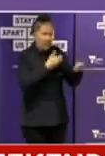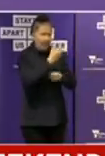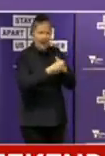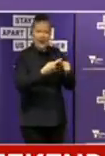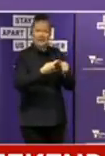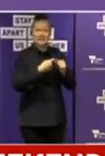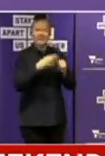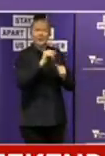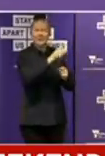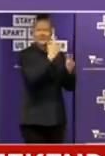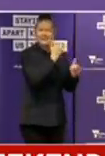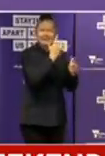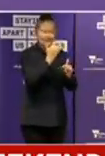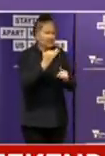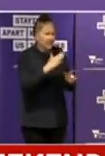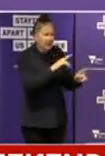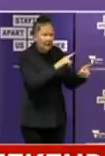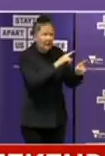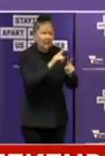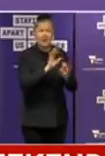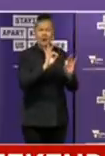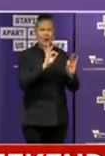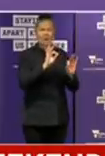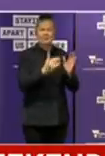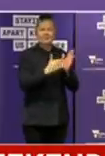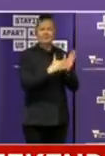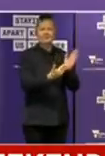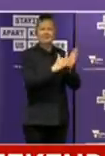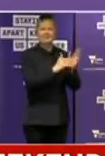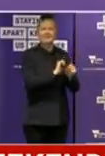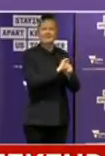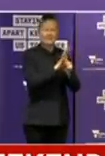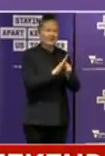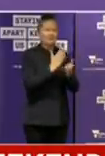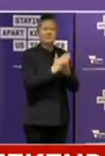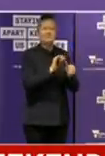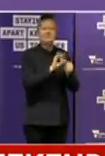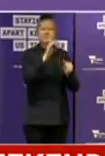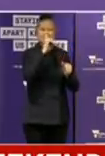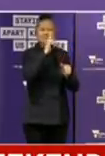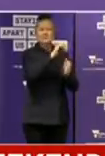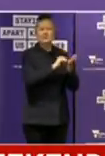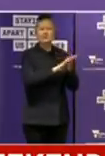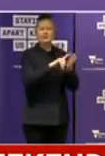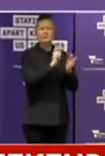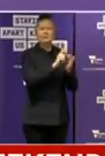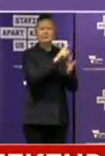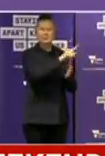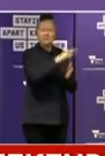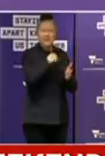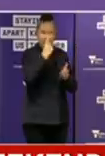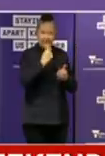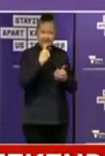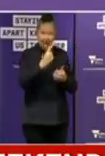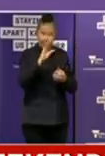new cases and the community's done such an amazing job up there in Shep. I can confirm that from 11:59 p.m. tonight,